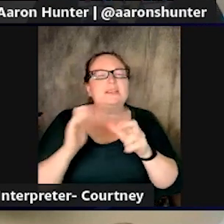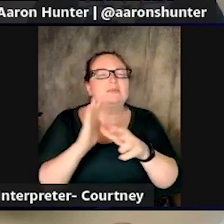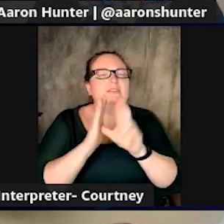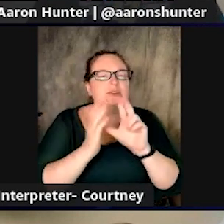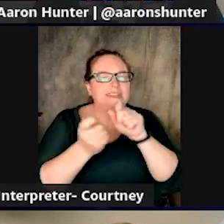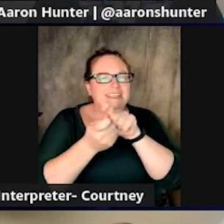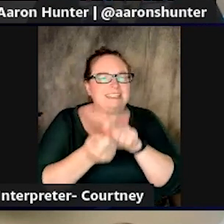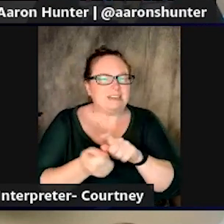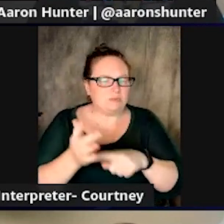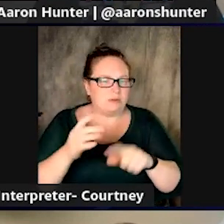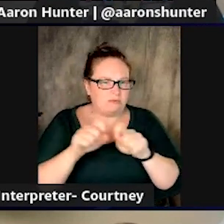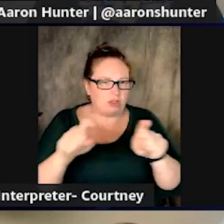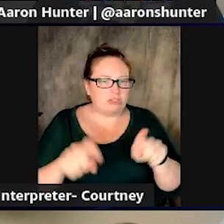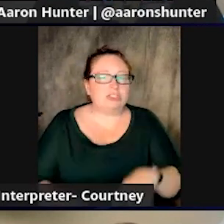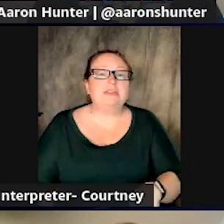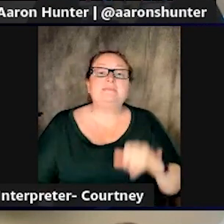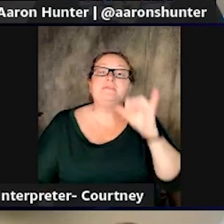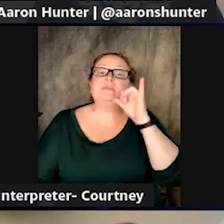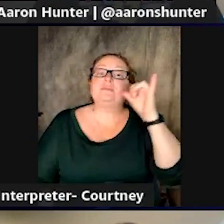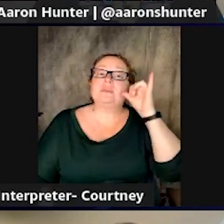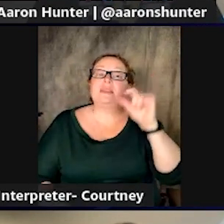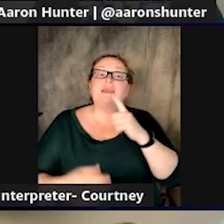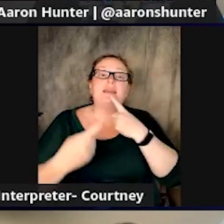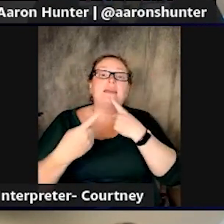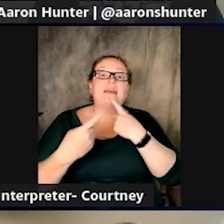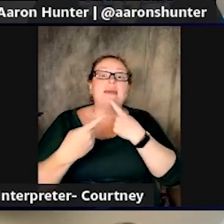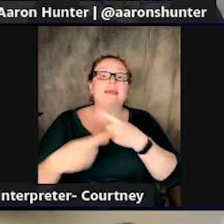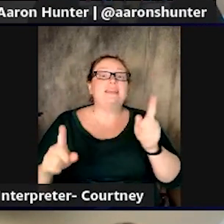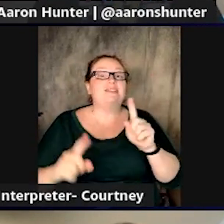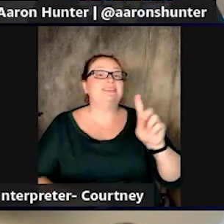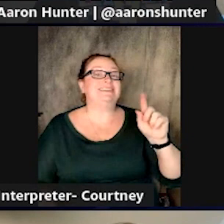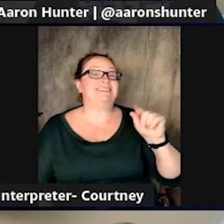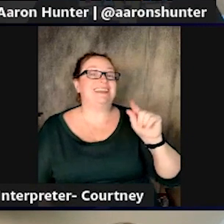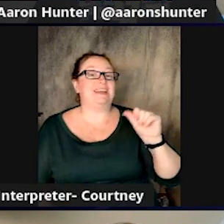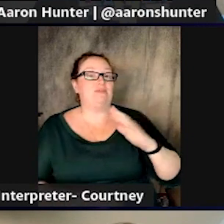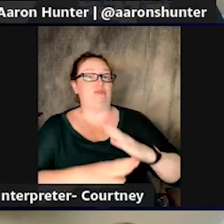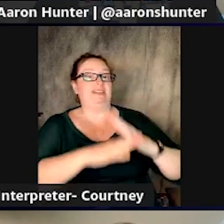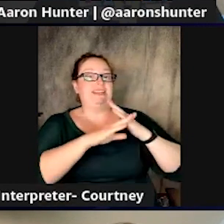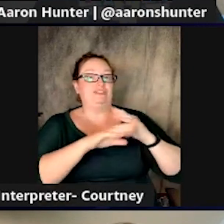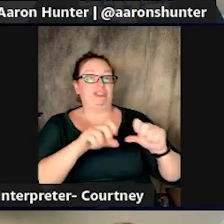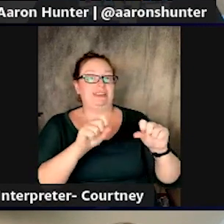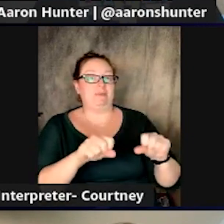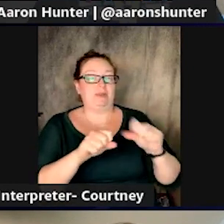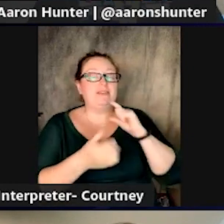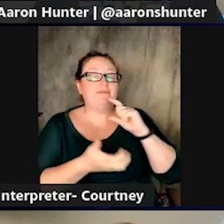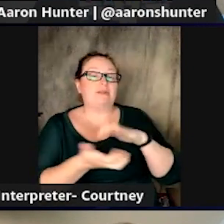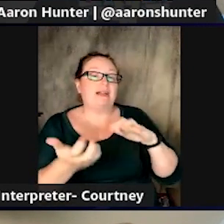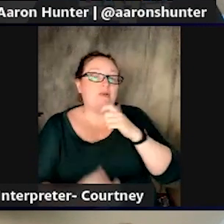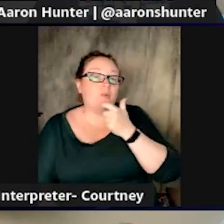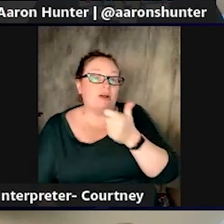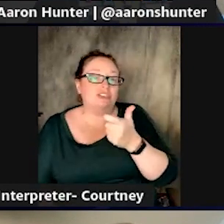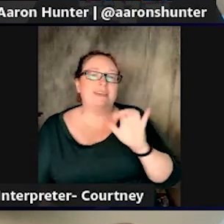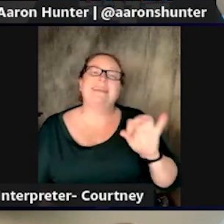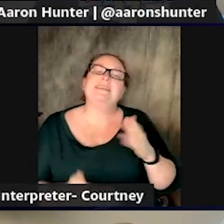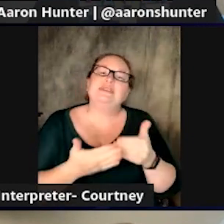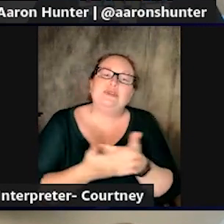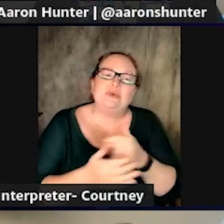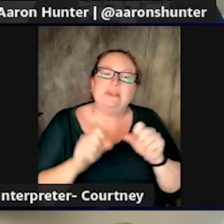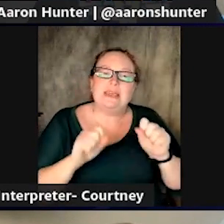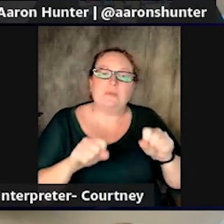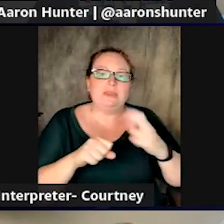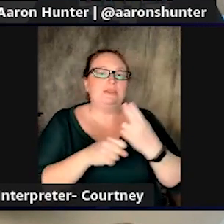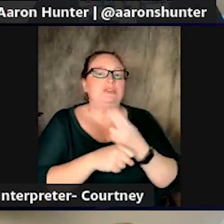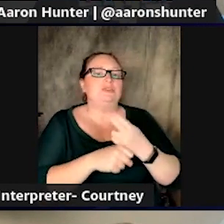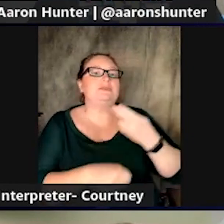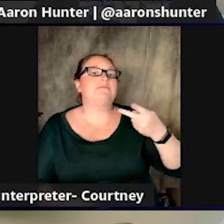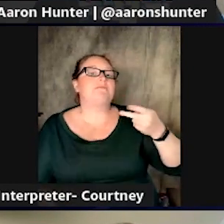launched. So yesterday, we announced data protection capability in Amazon CloudWatch Logs. This is a new set of capabilities that leverages pattern